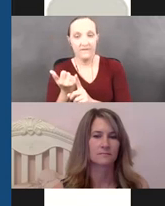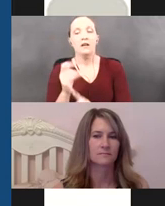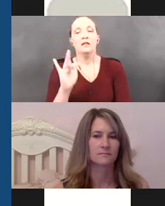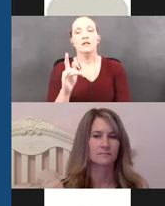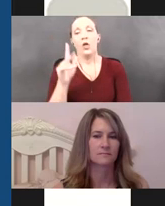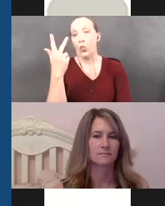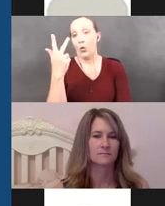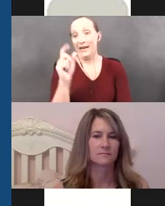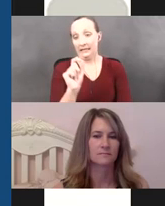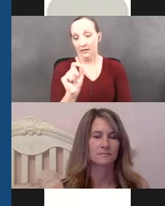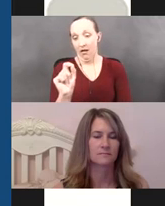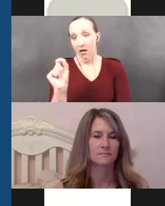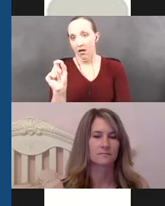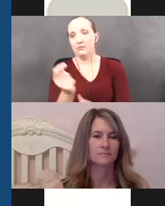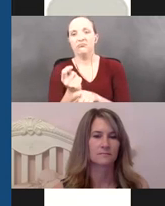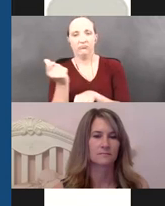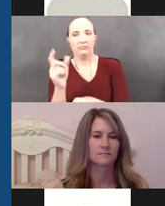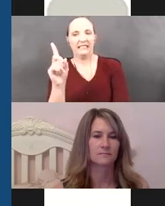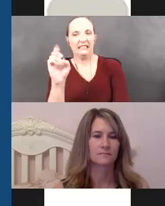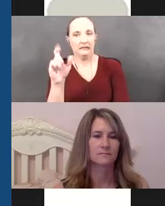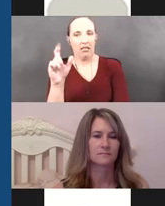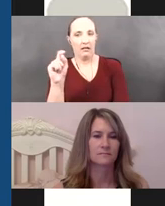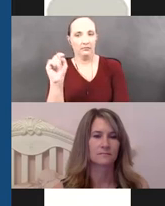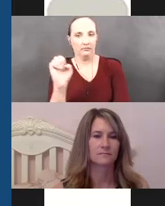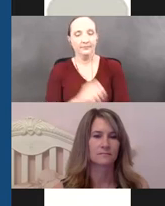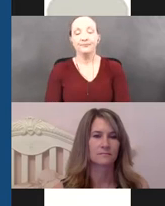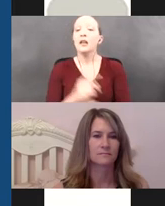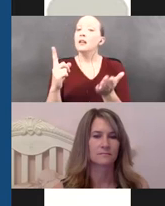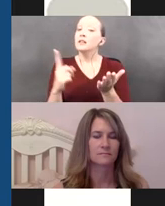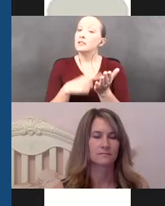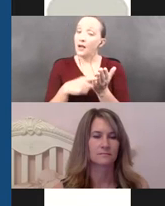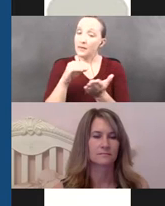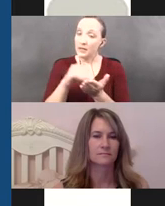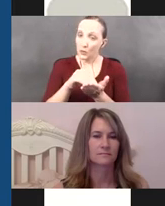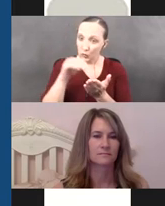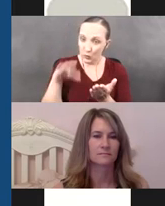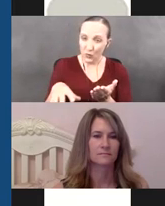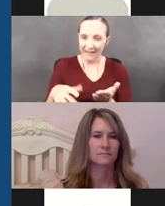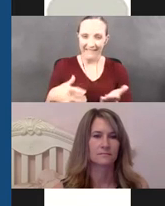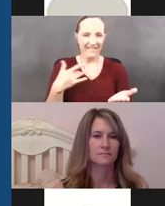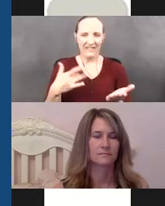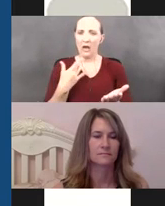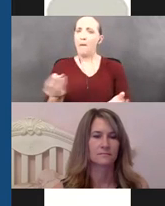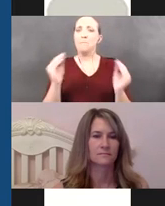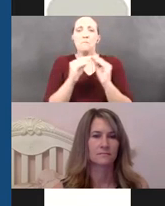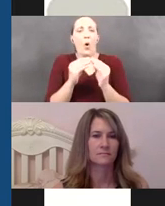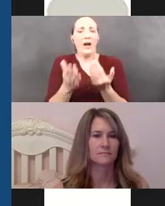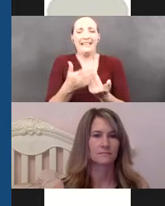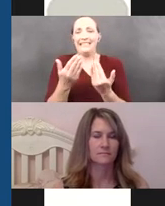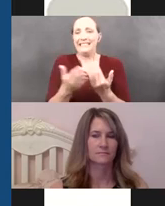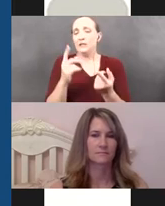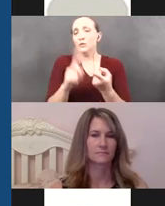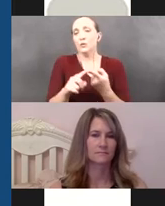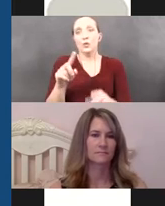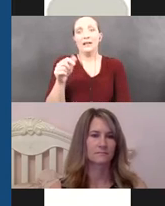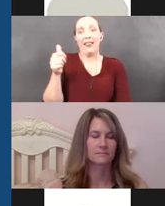y seleccionar Delete. Now, Eliminar. at times, students might find A veces that los it's so alumnos much tal vez easier for notan que them es to mucho just más do the fácil para work ellos